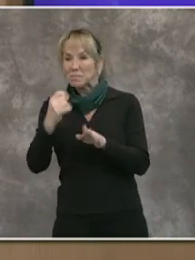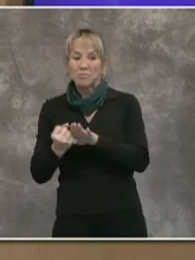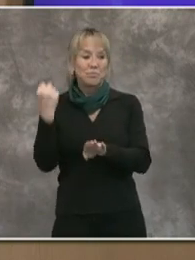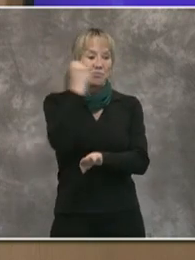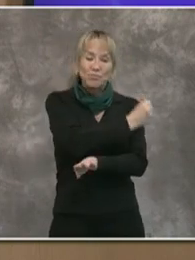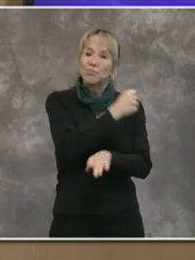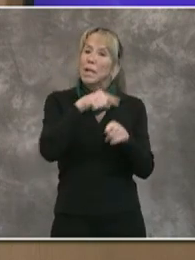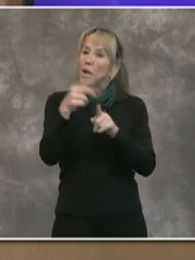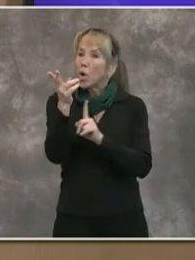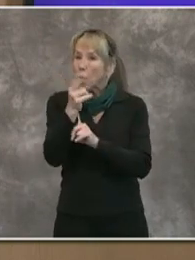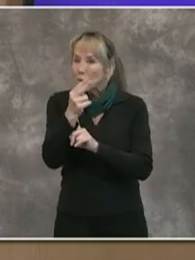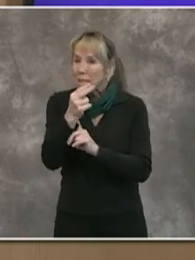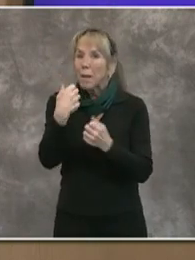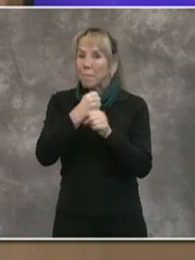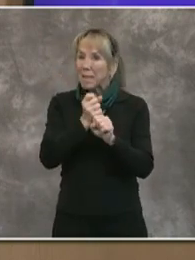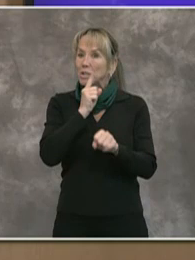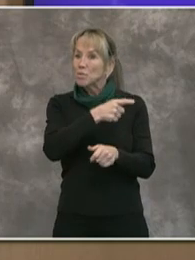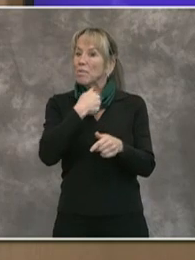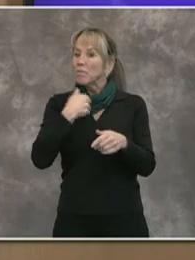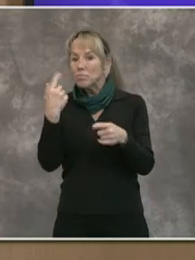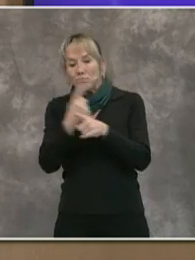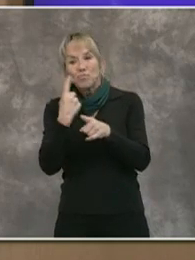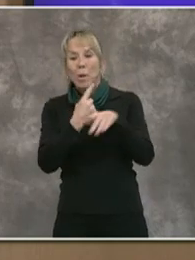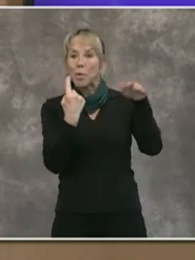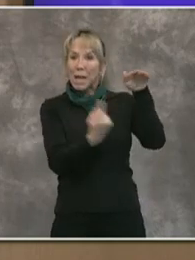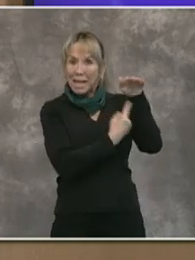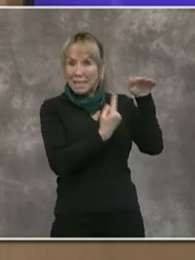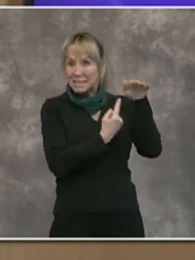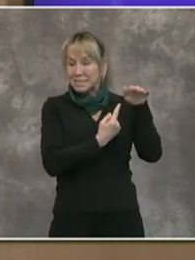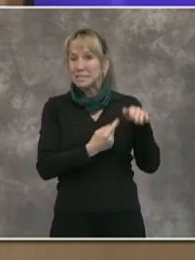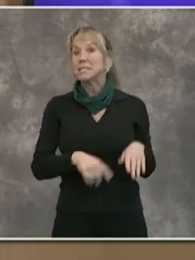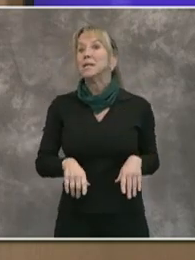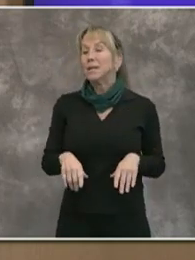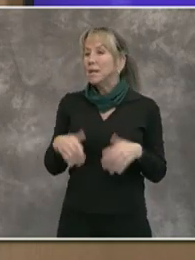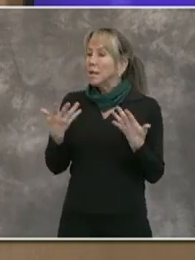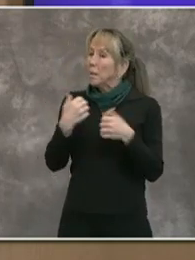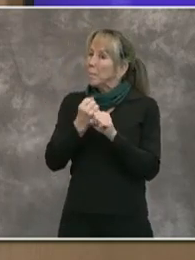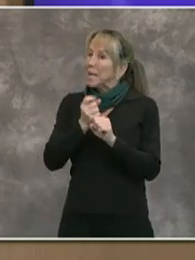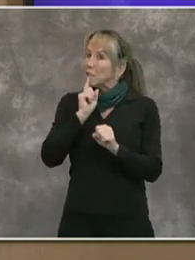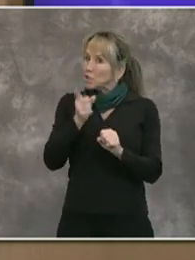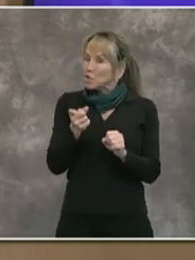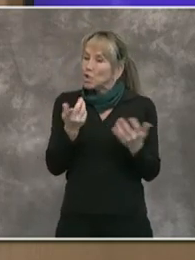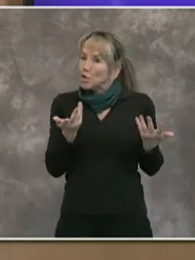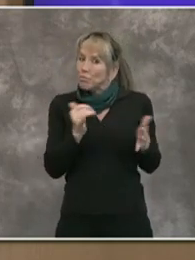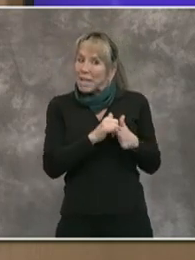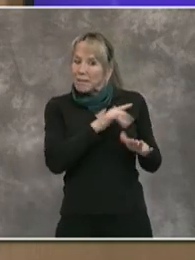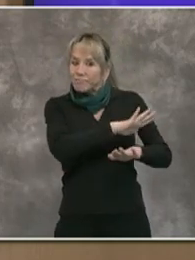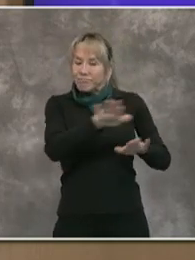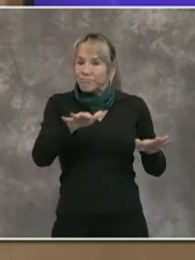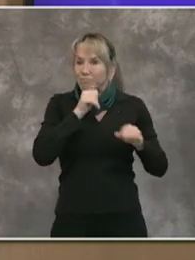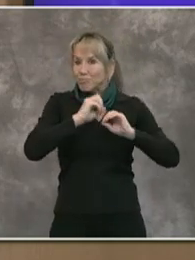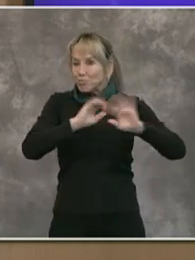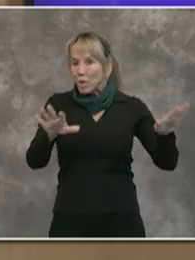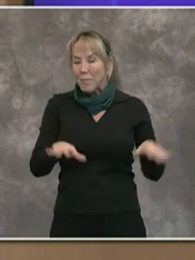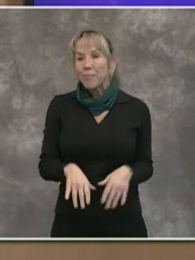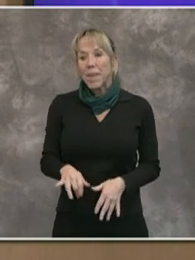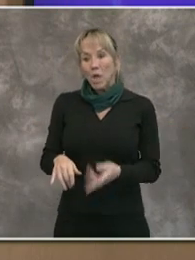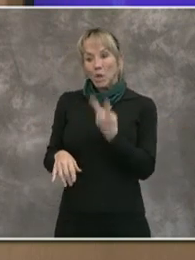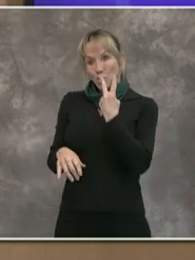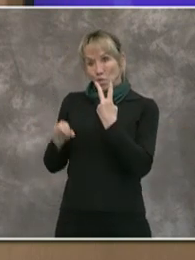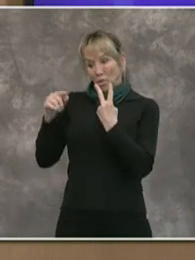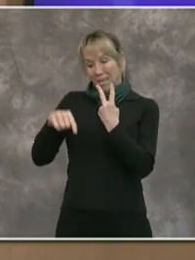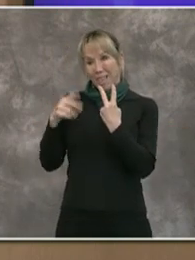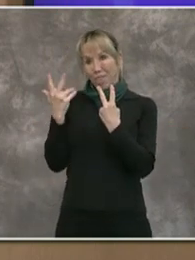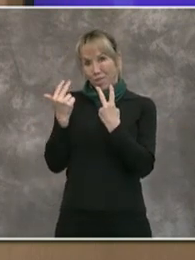the public and ensure proper isolation. 2 of the 13 positive cases are presently hospitalized, and they will have public health